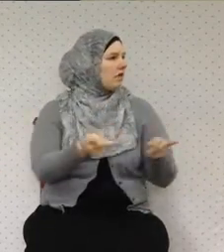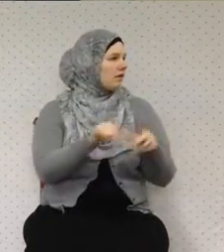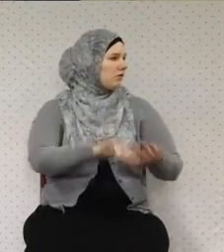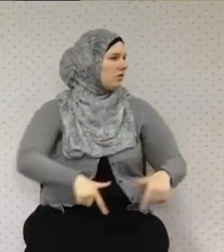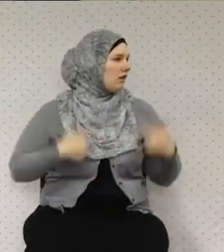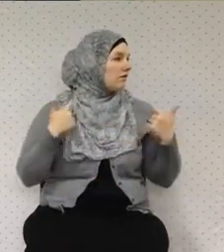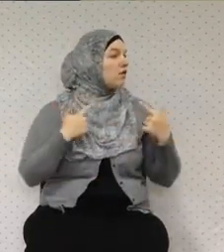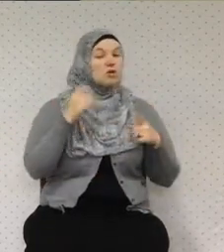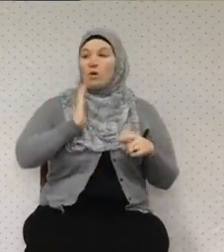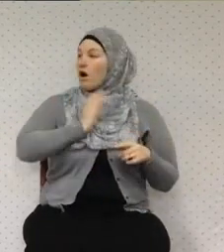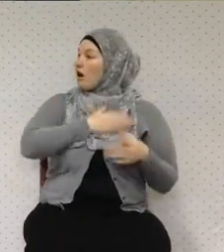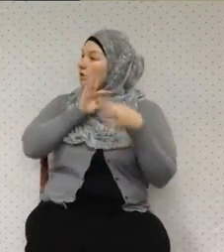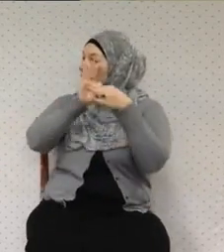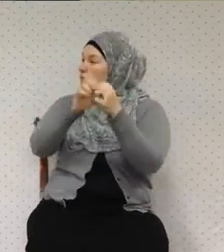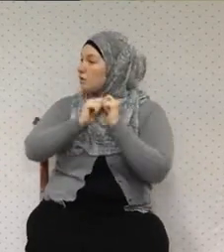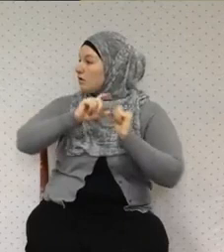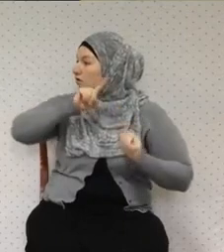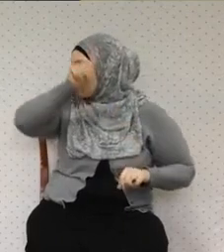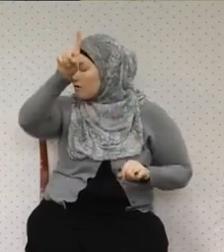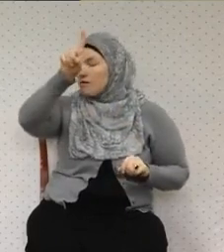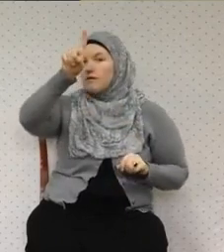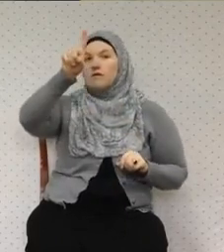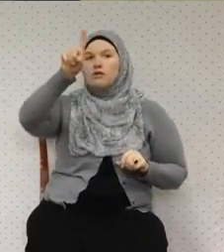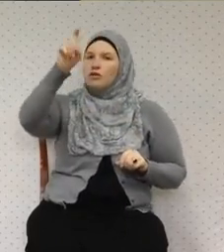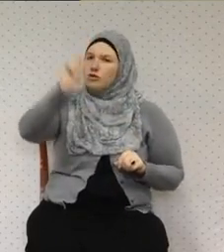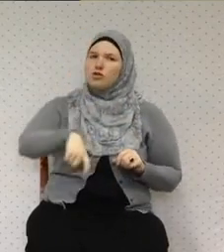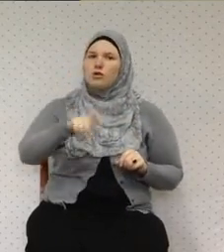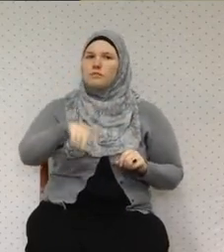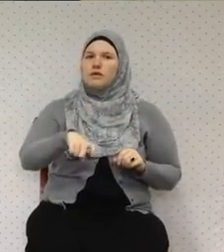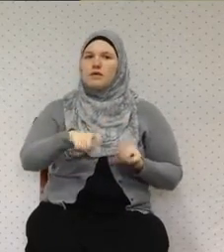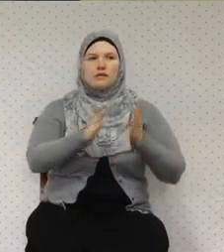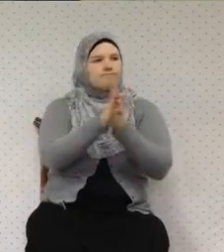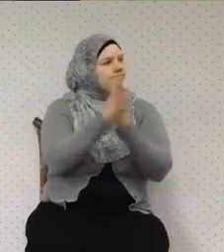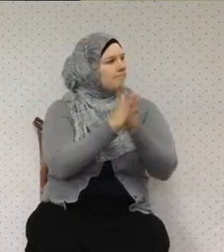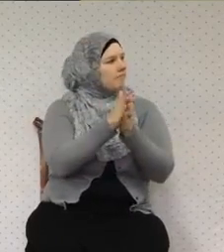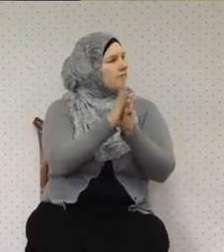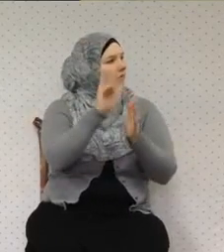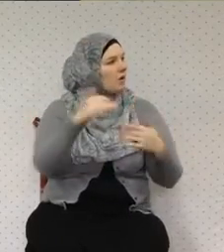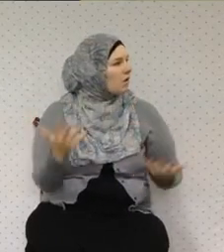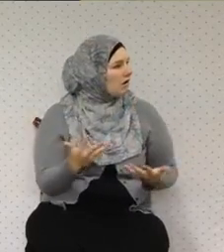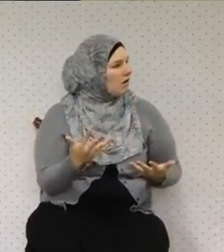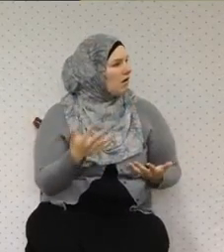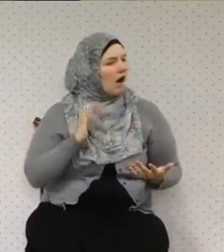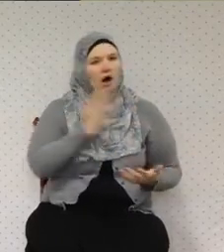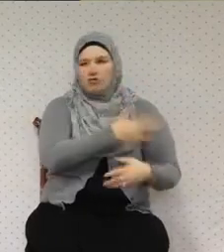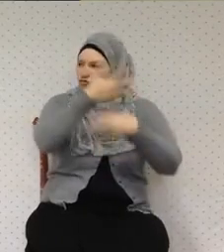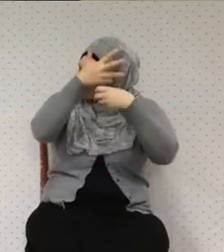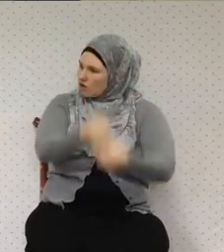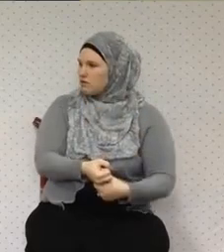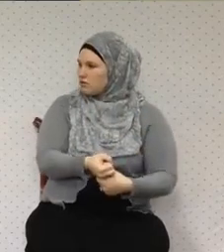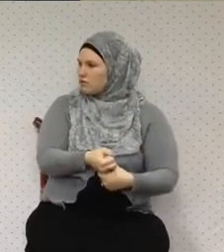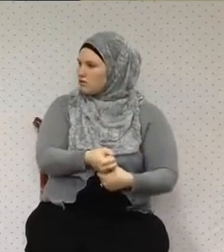in. So our relationship with Allah should be driven by our